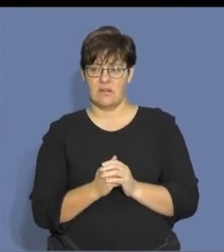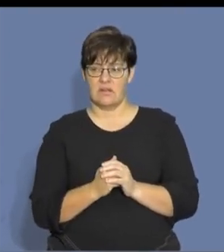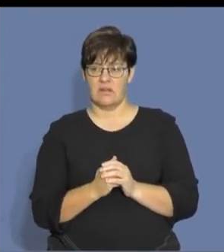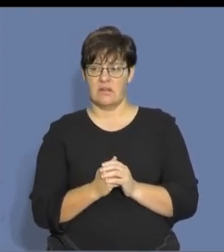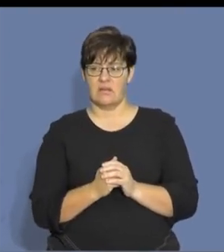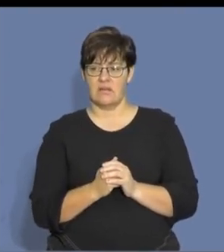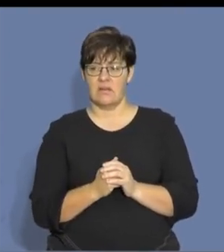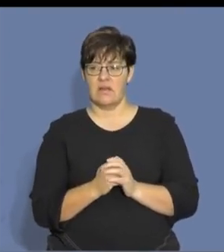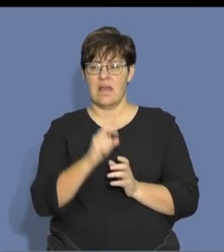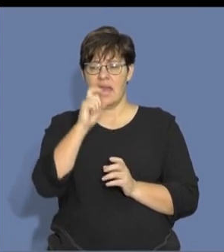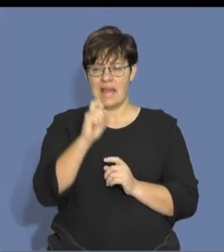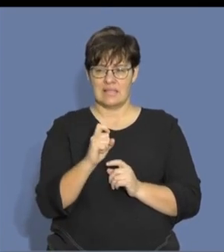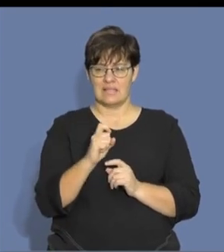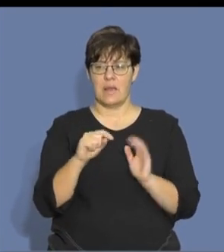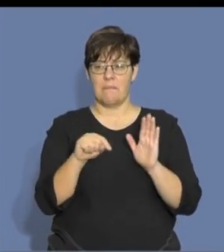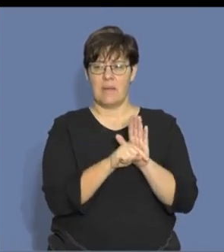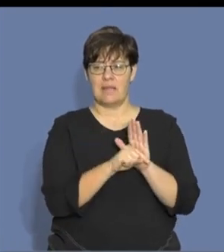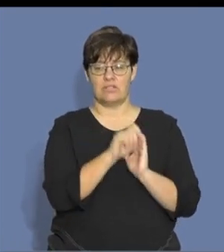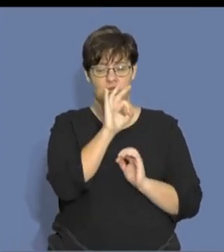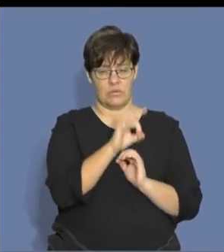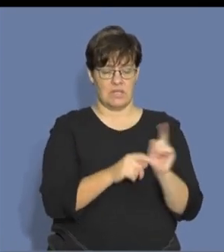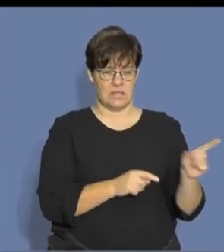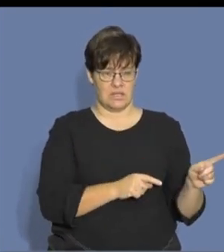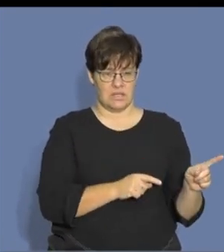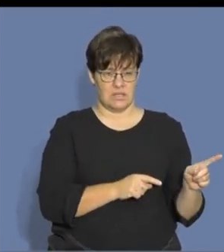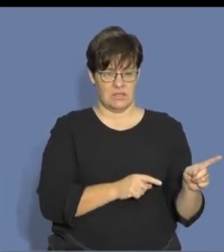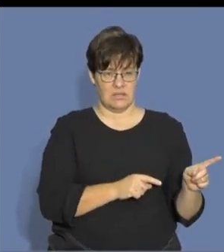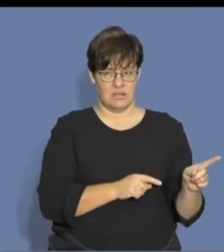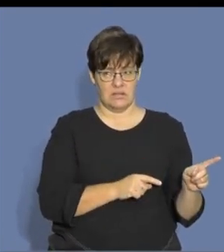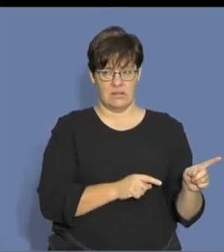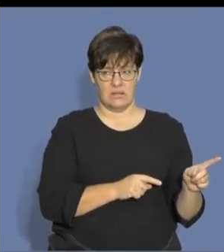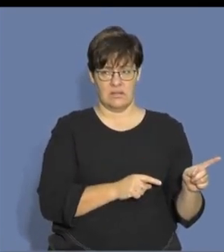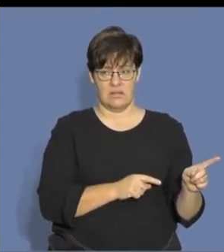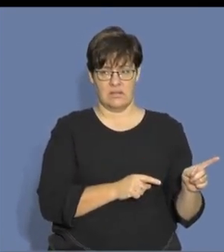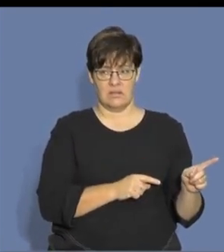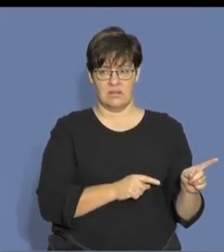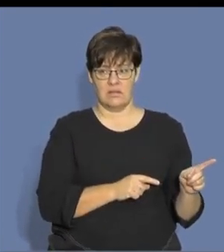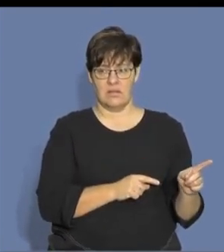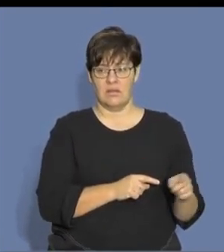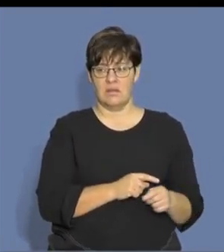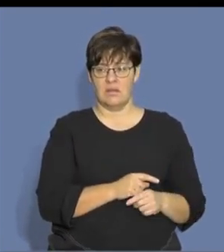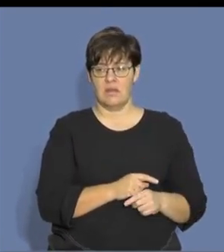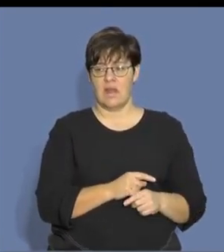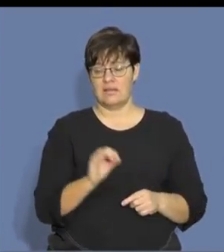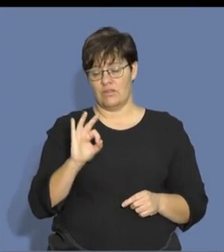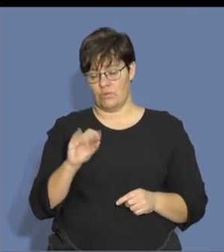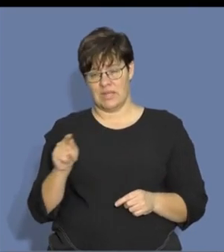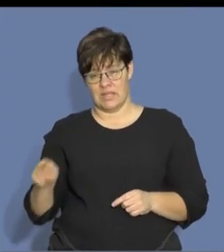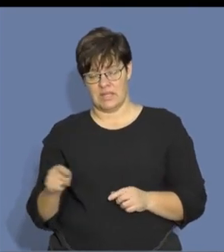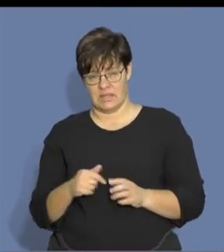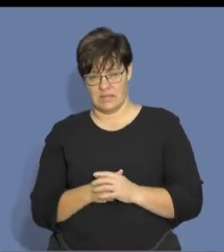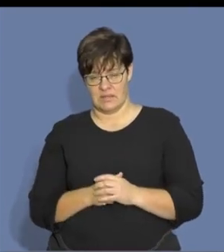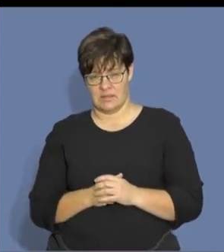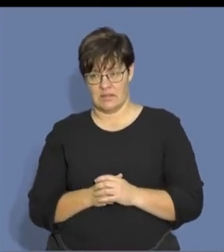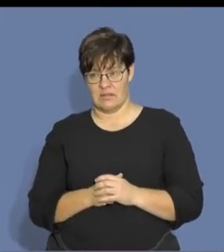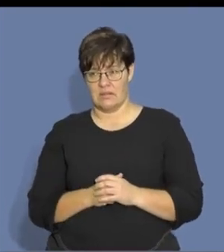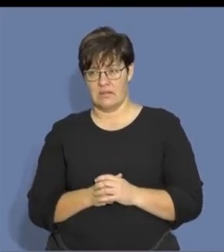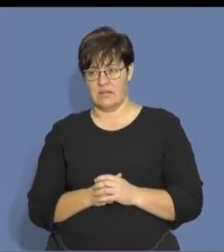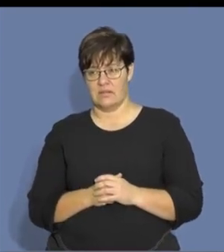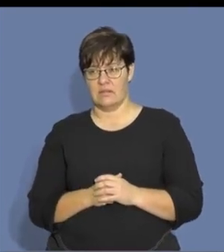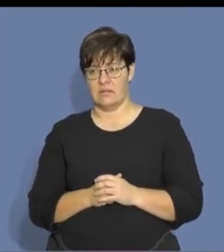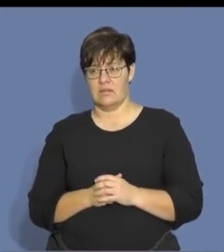x cuts were at minus 3 here, and at 3 there. And what happened